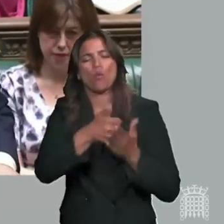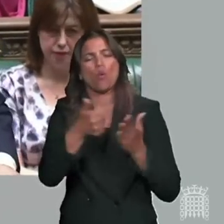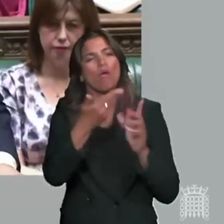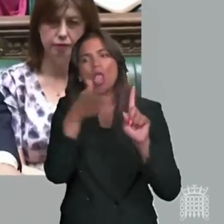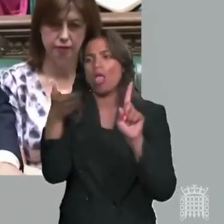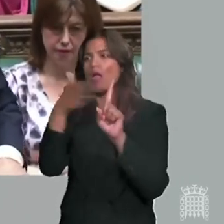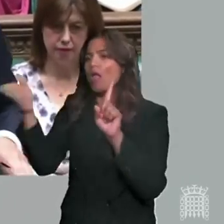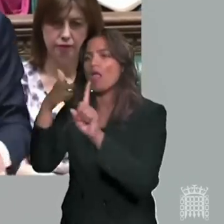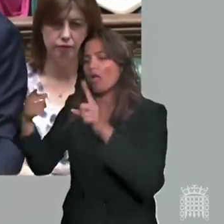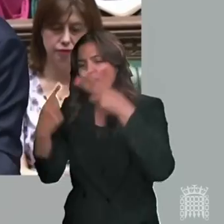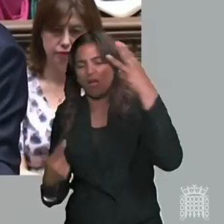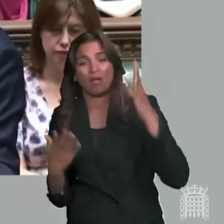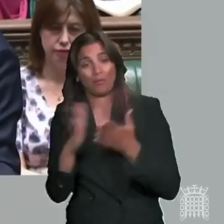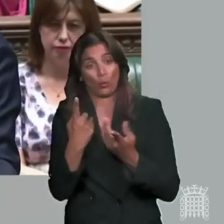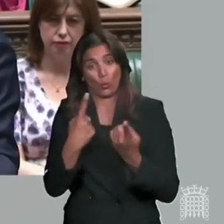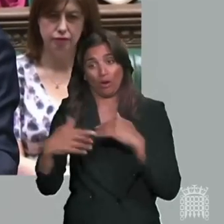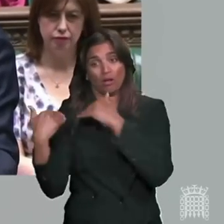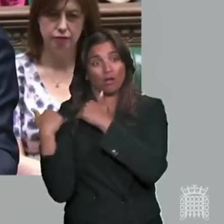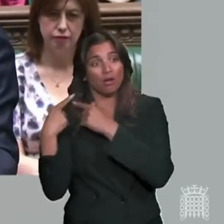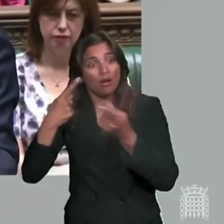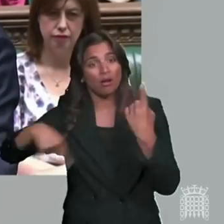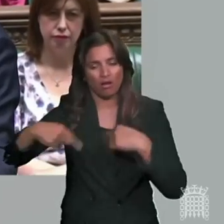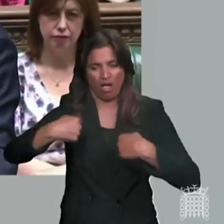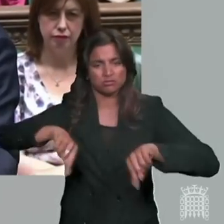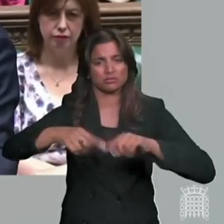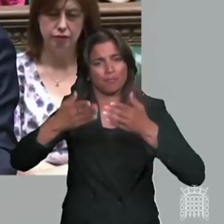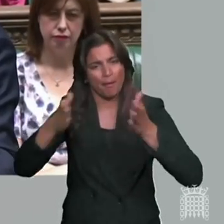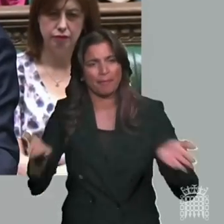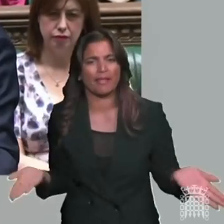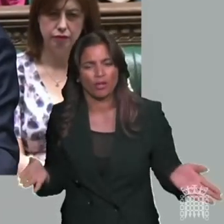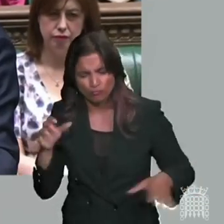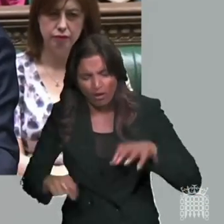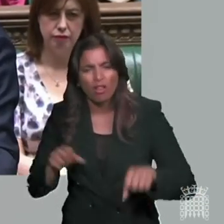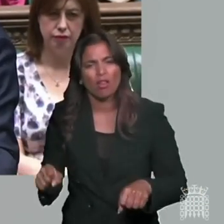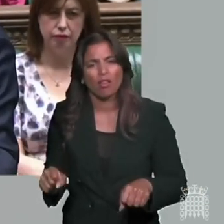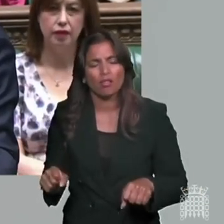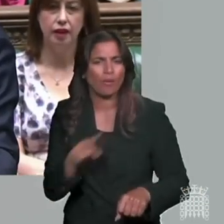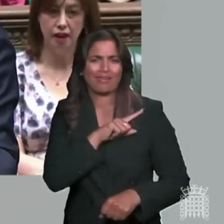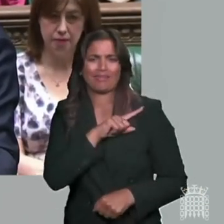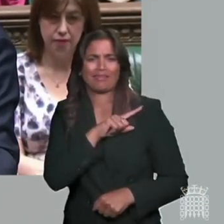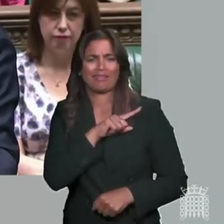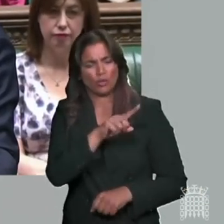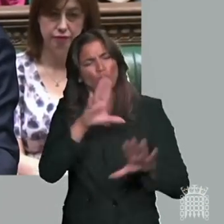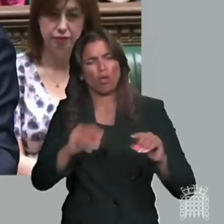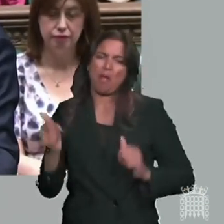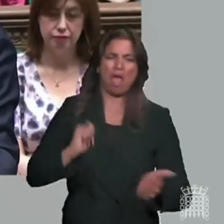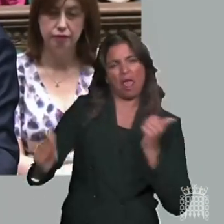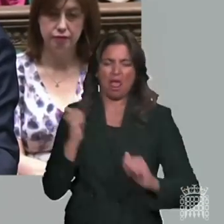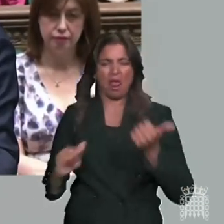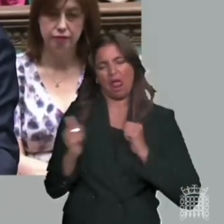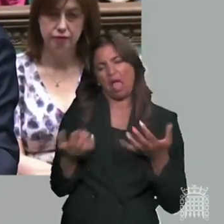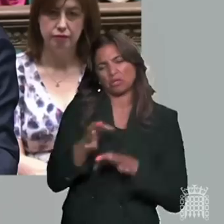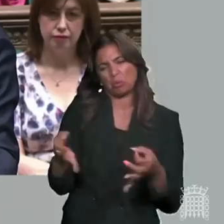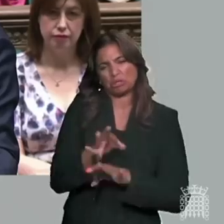people paying the price. And if he disagrees with that, why not put it to the test? End the boasting, the excuses, the